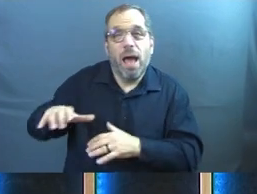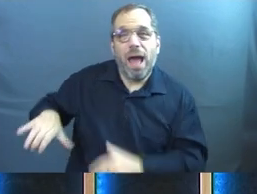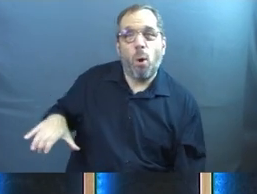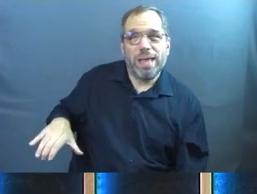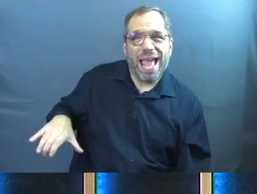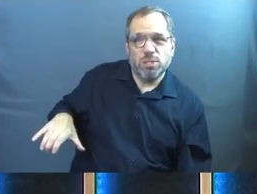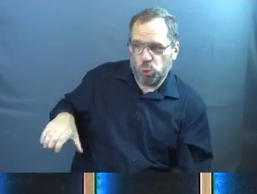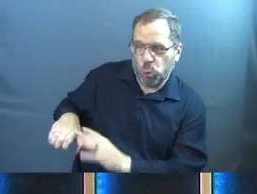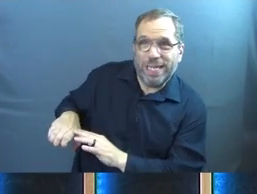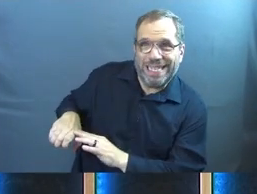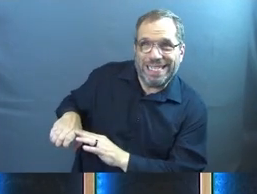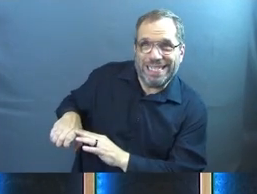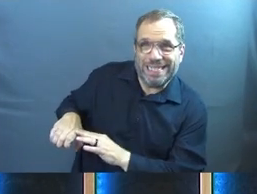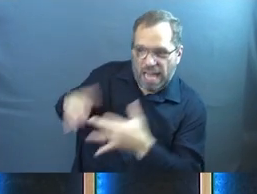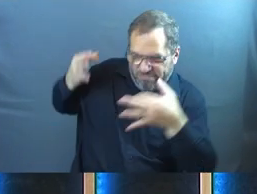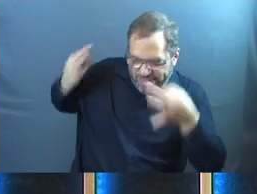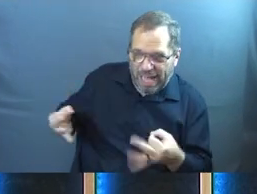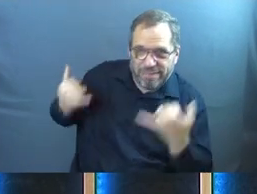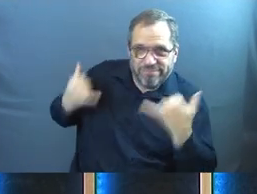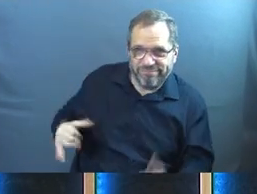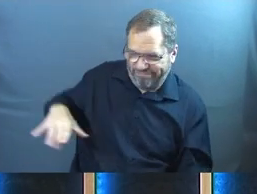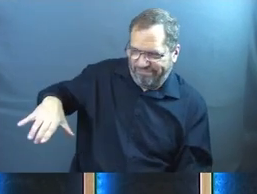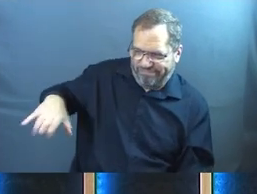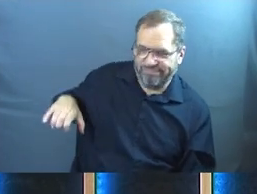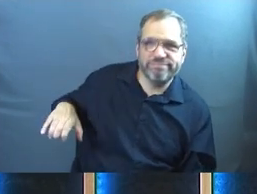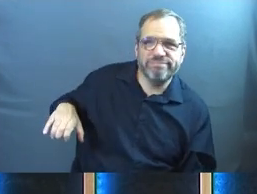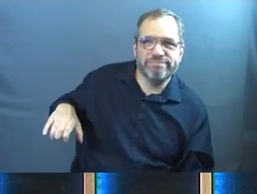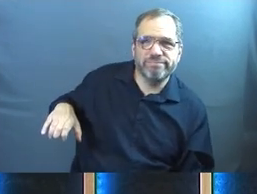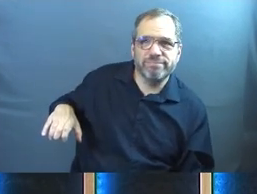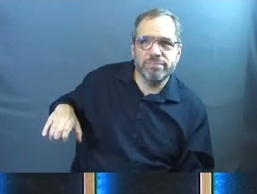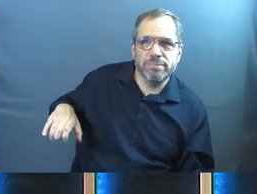little bit. I'm deciding today.